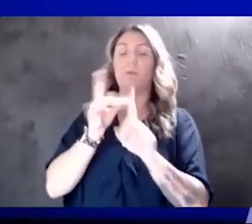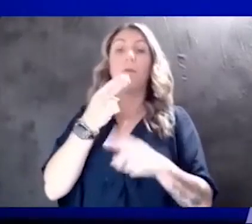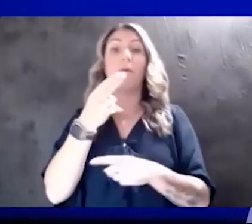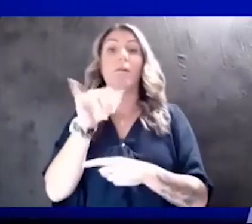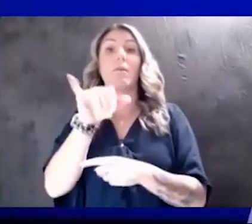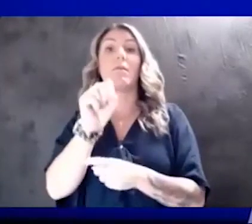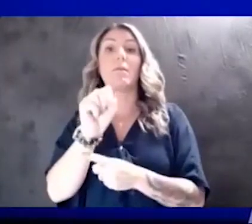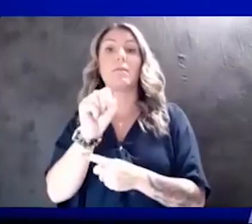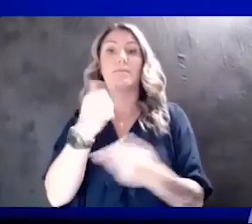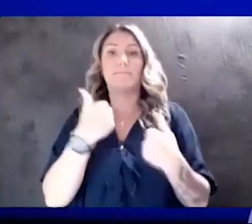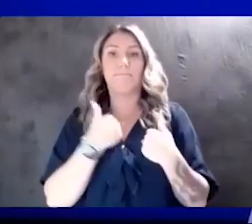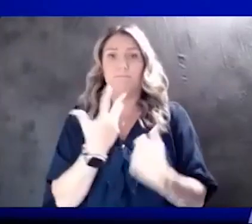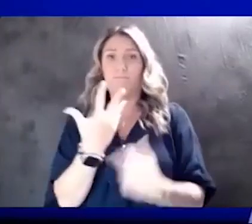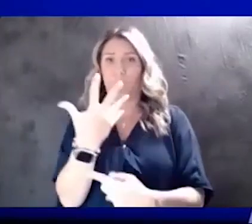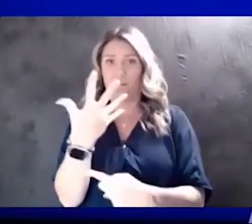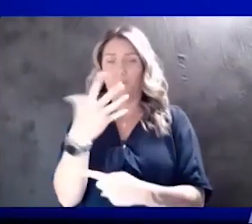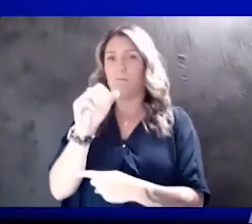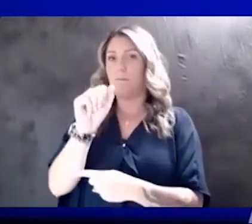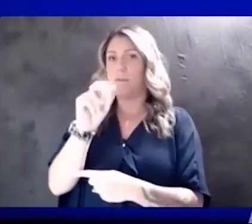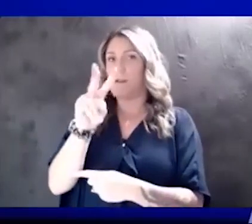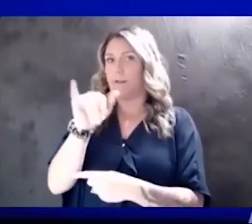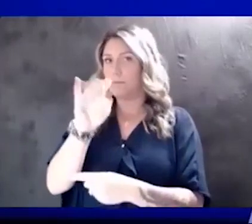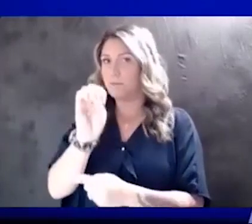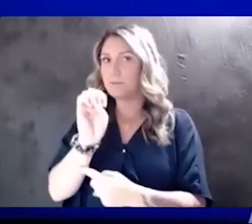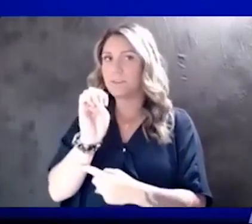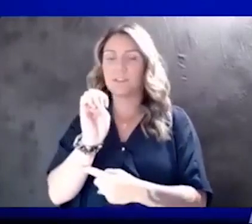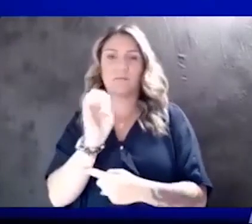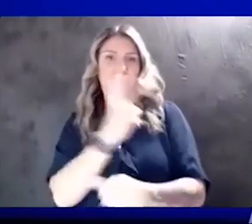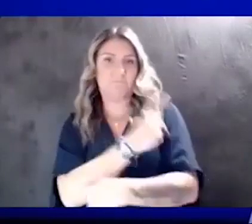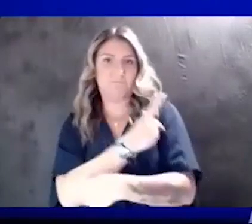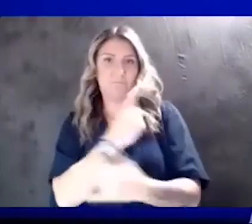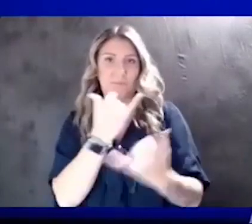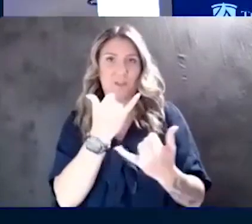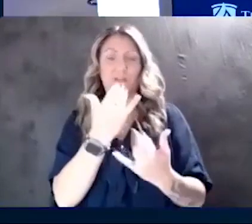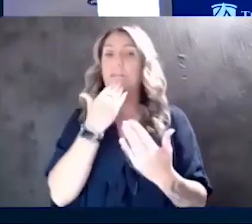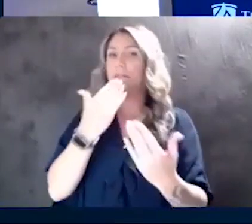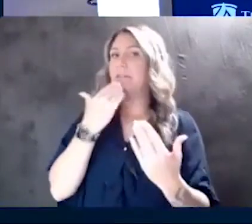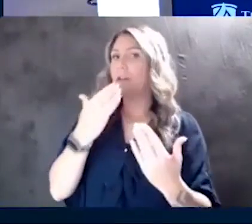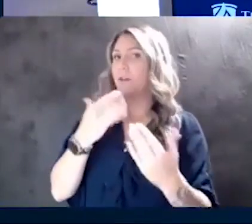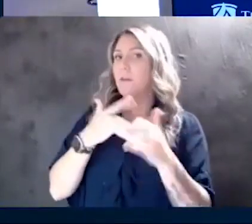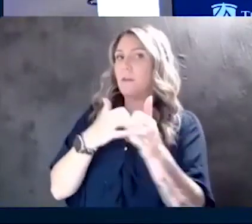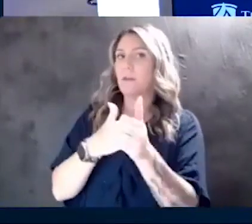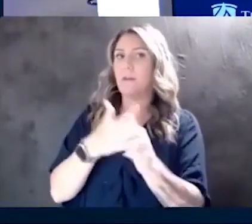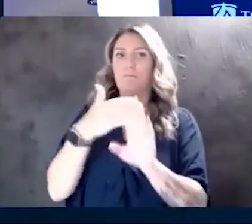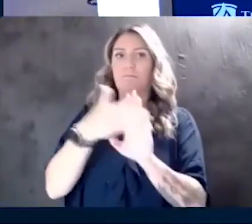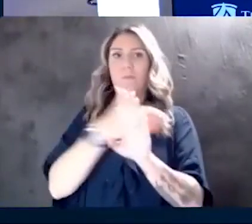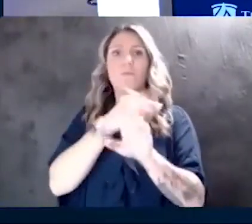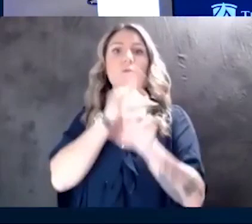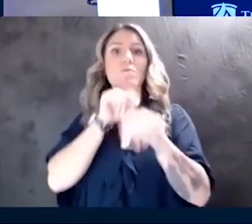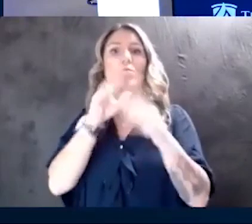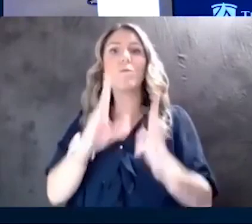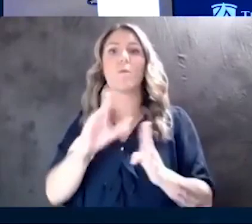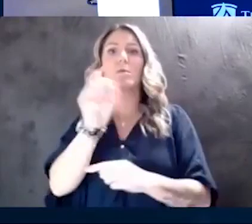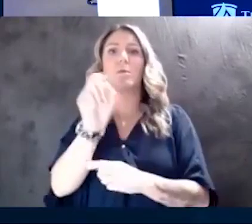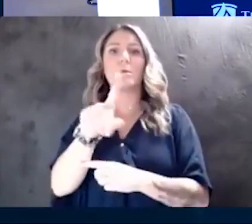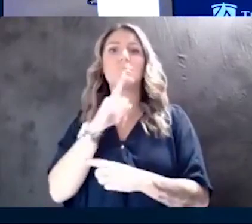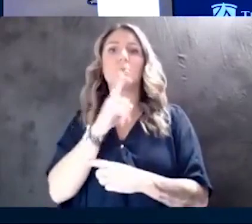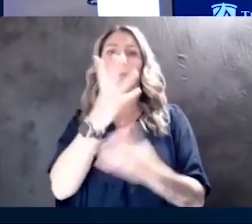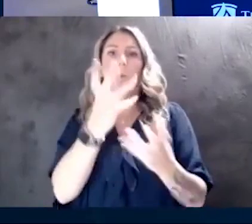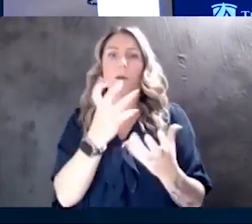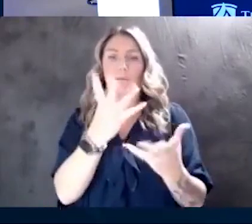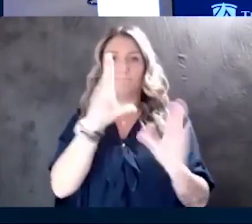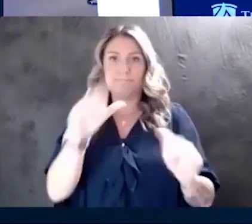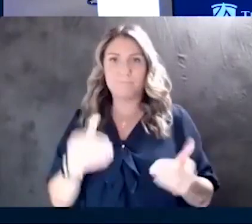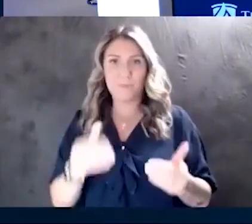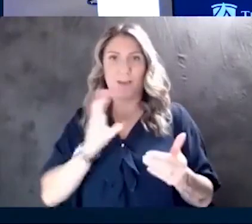5 active inpatients today. All right, thank you for that update. Before we get to our reporter questions today, I do want to go ahead and introduce our